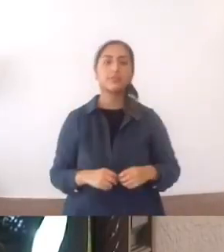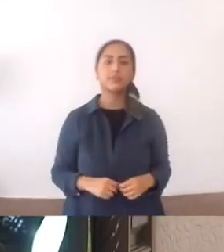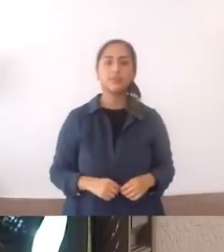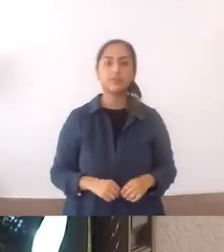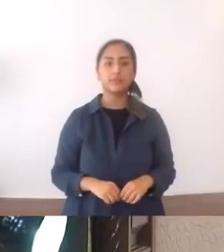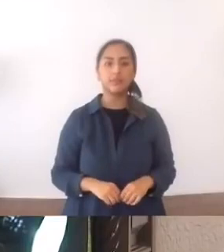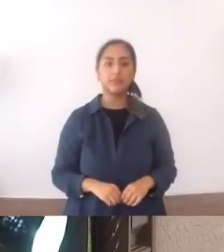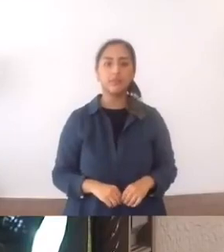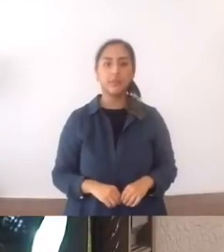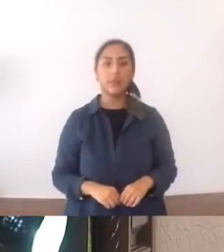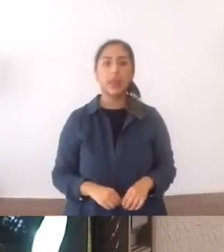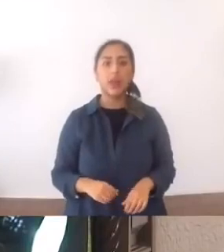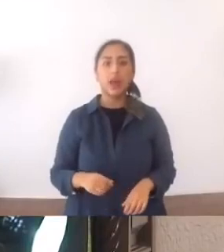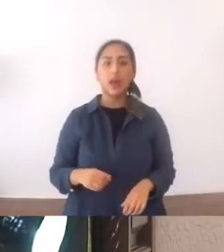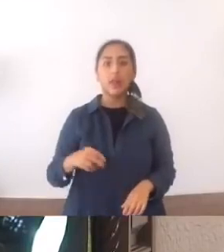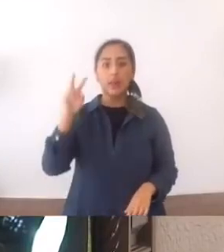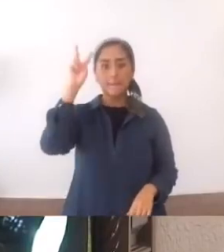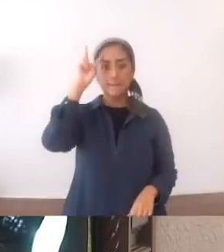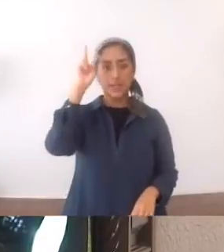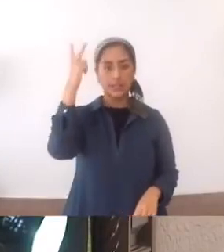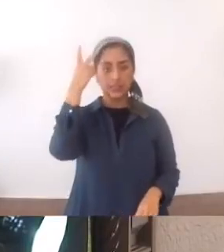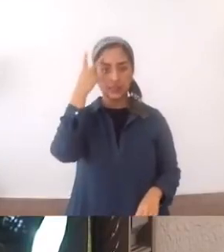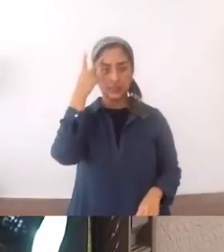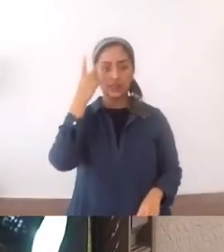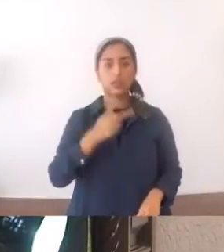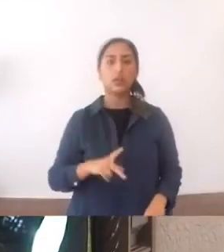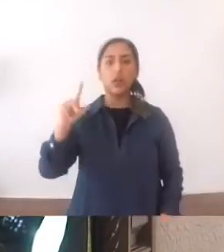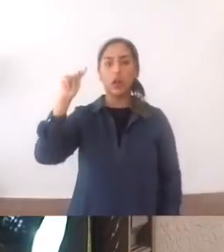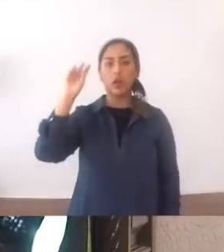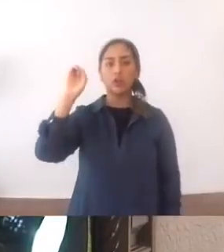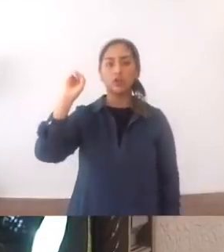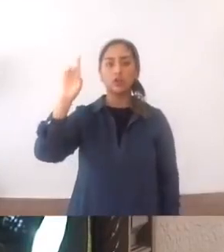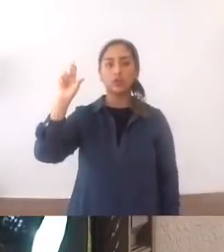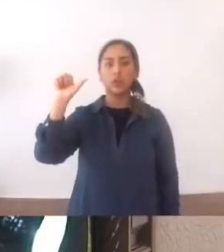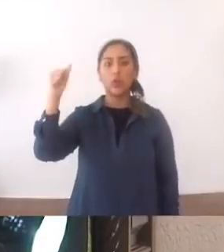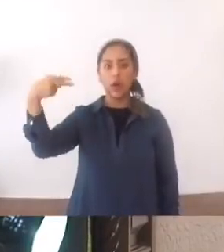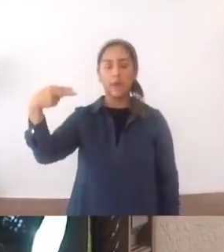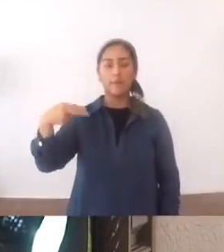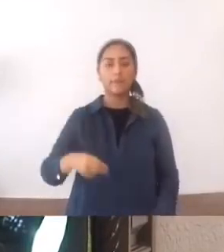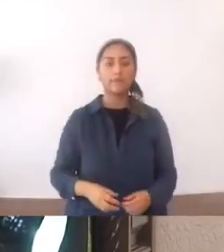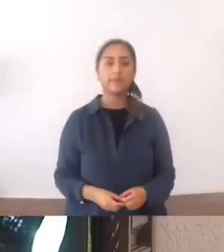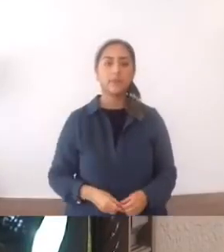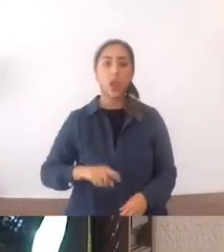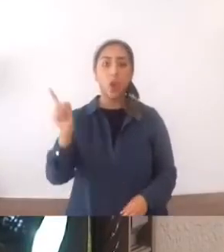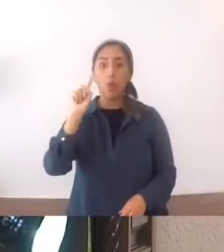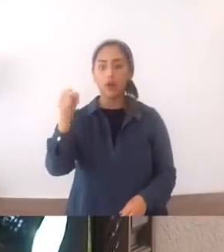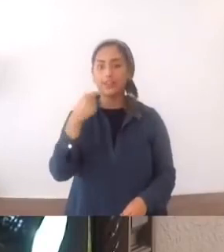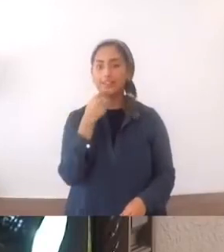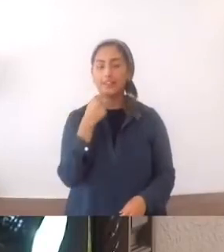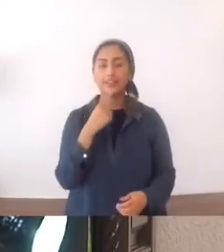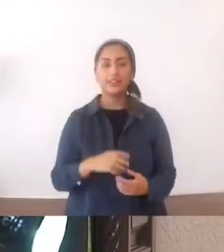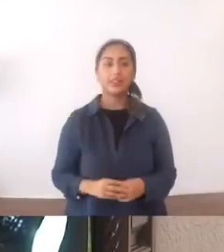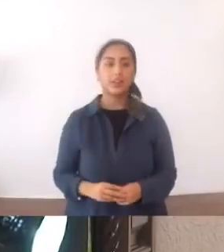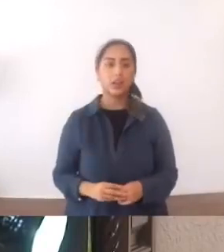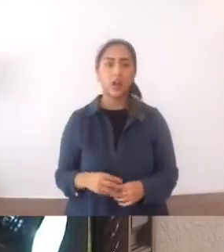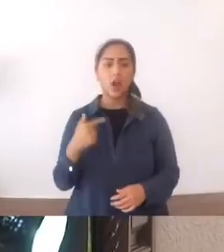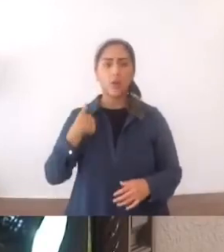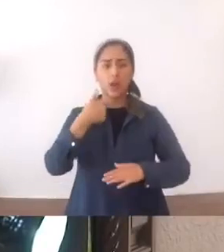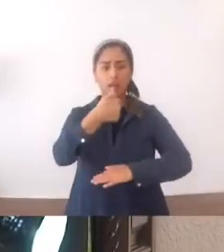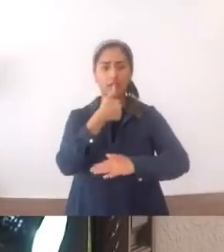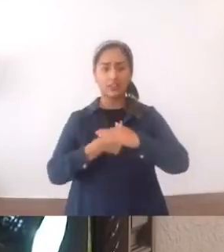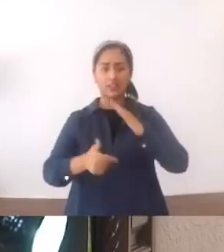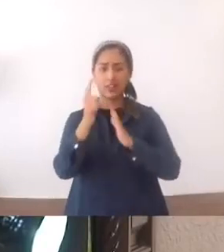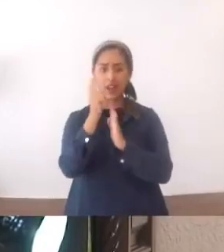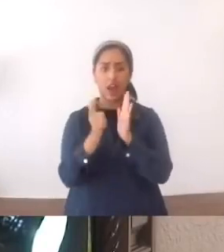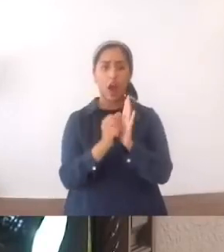importante: where I explain a really important la teaching, mala interpretación de la Torá. the misinterpretation of the Torah. Cuando dice,